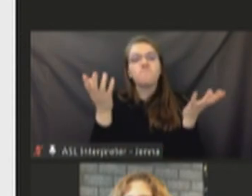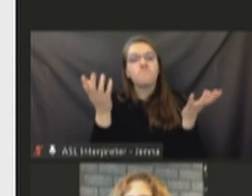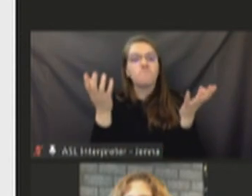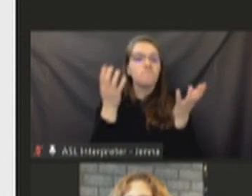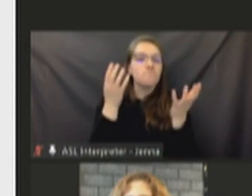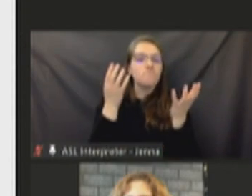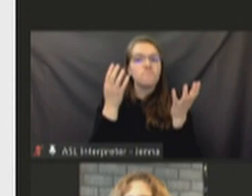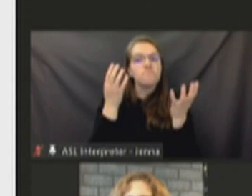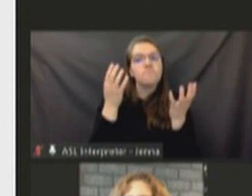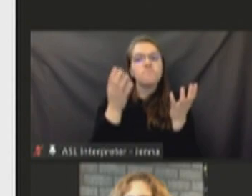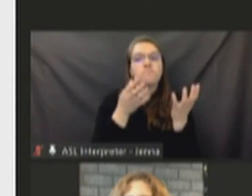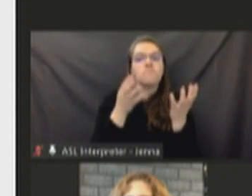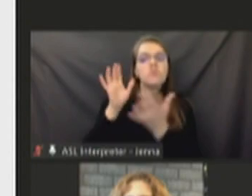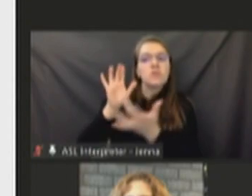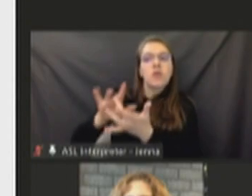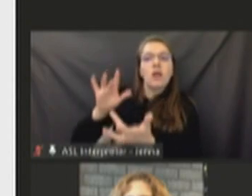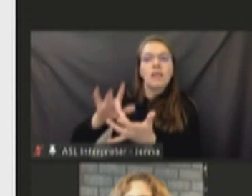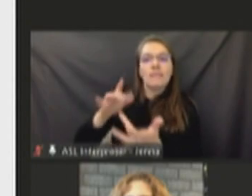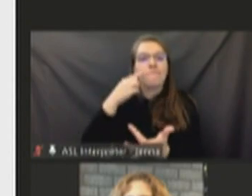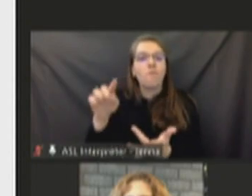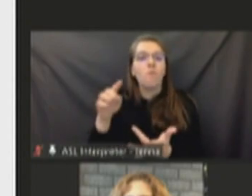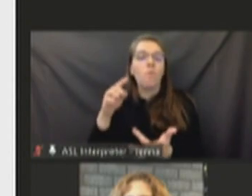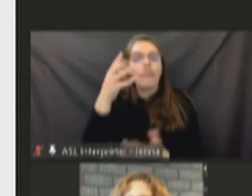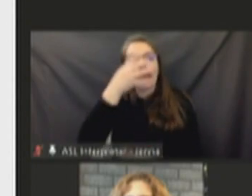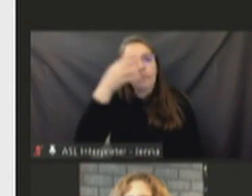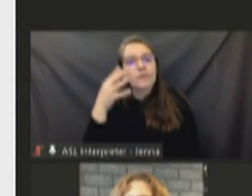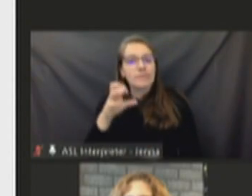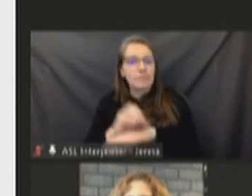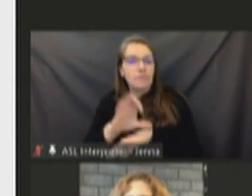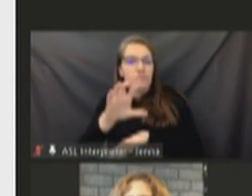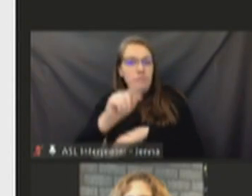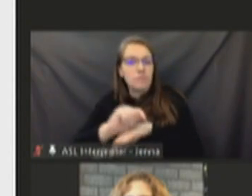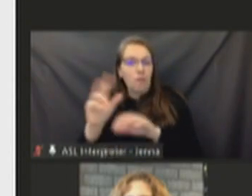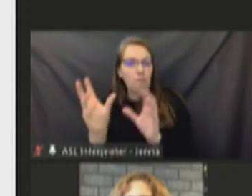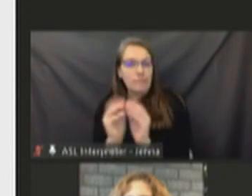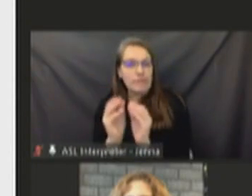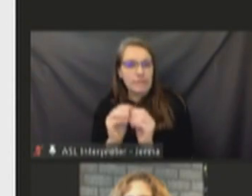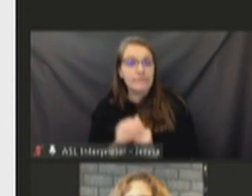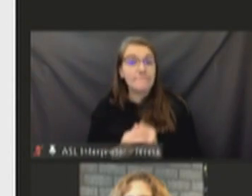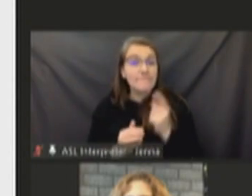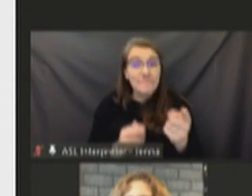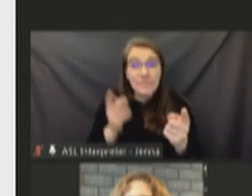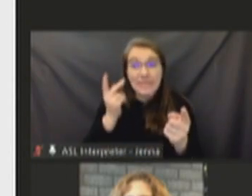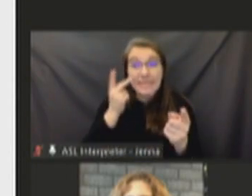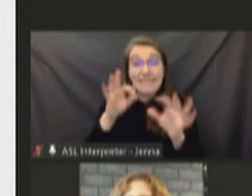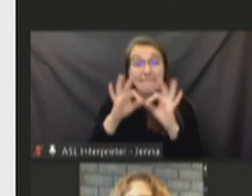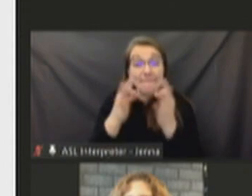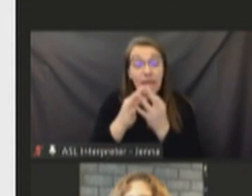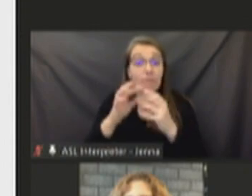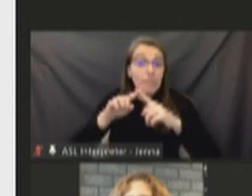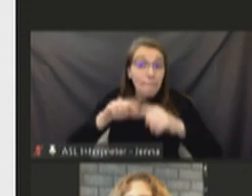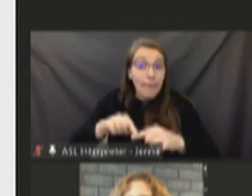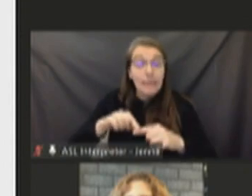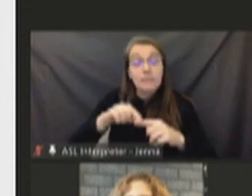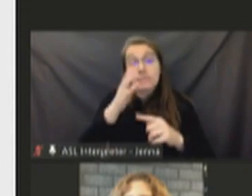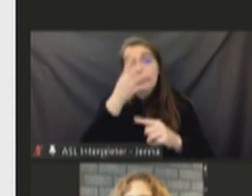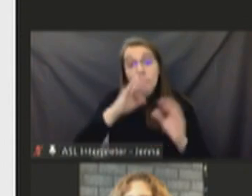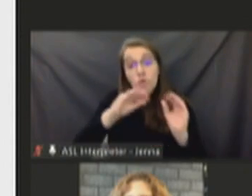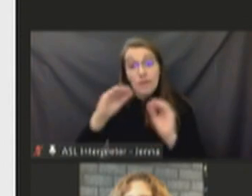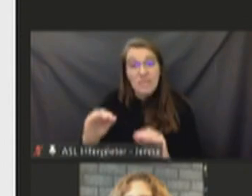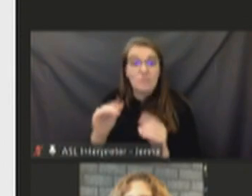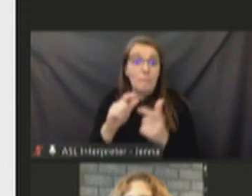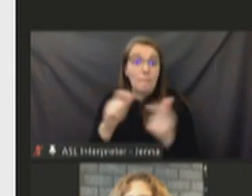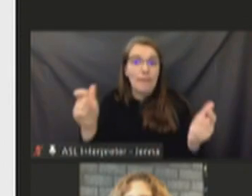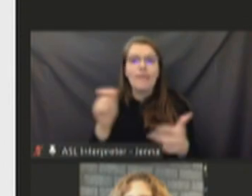a little bit too much into that, but you can see that family-based immigration is huge, employment-based is huge, removal of defense is